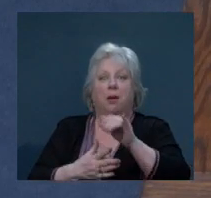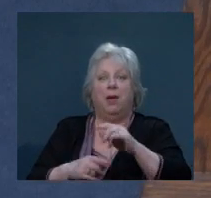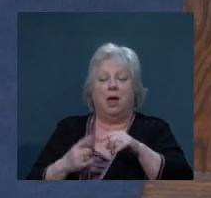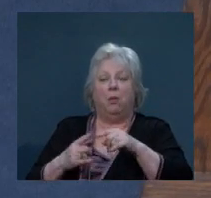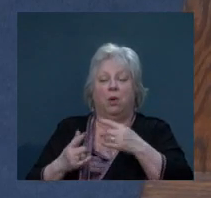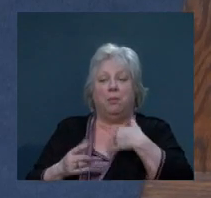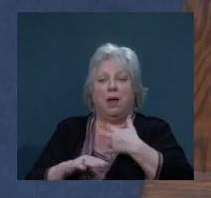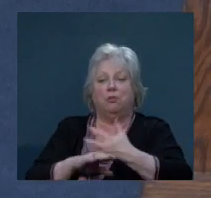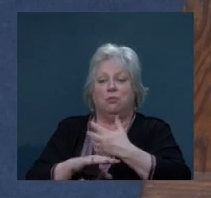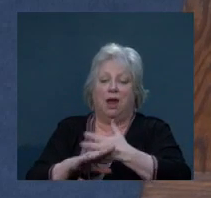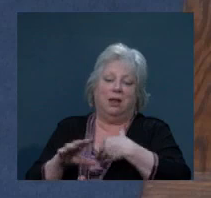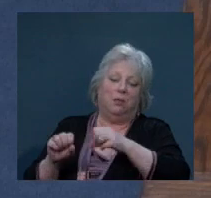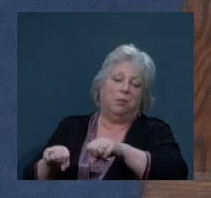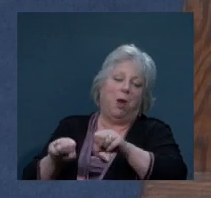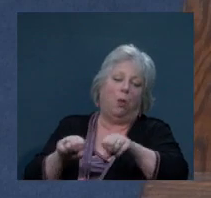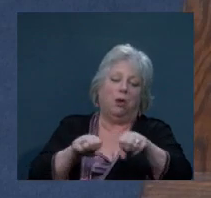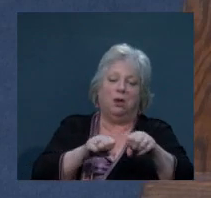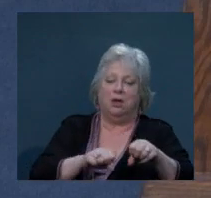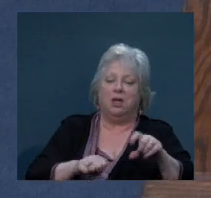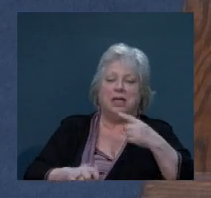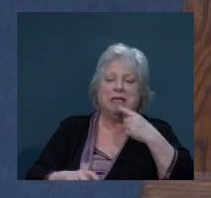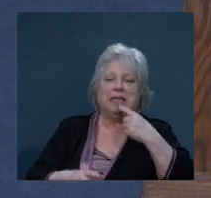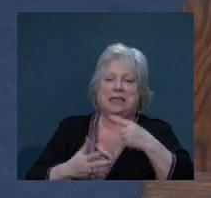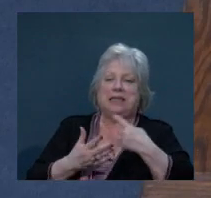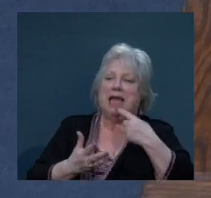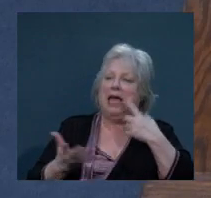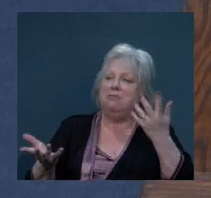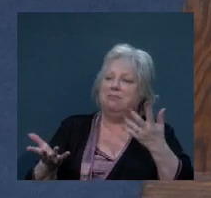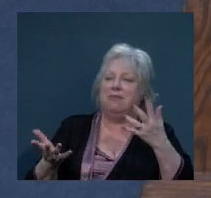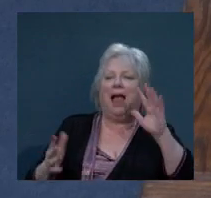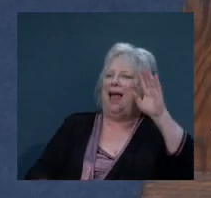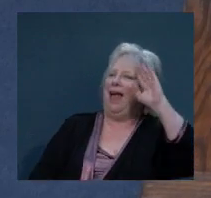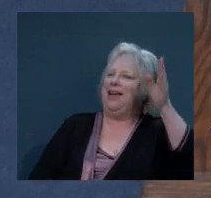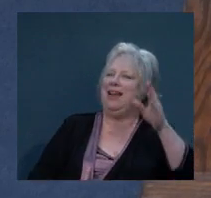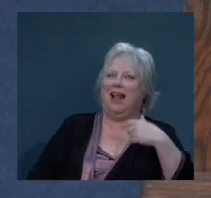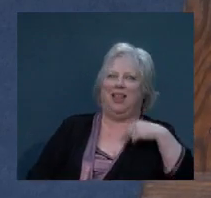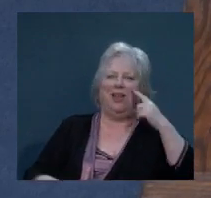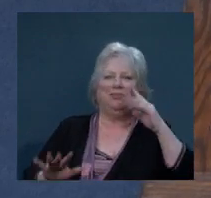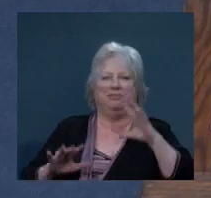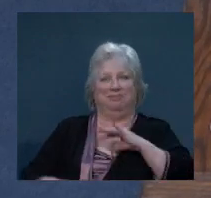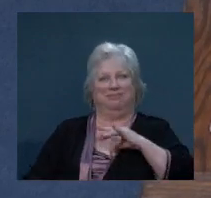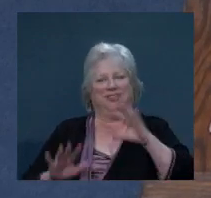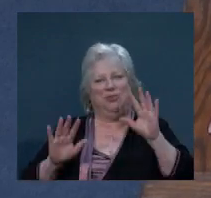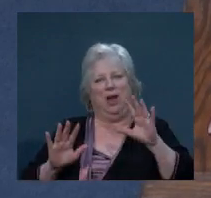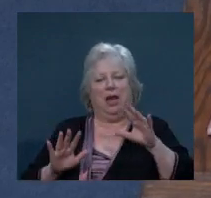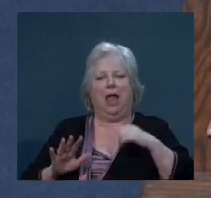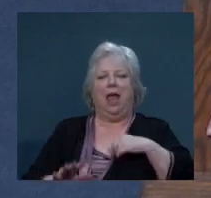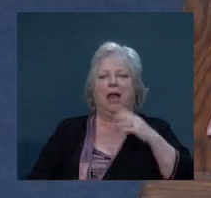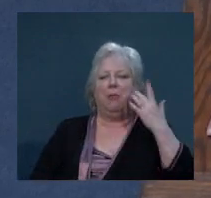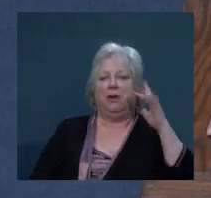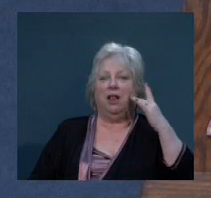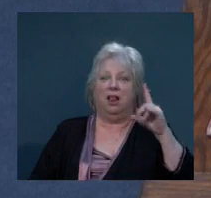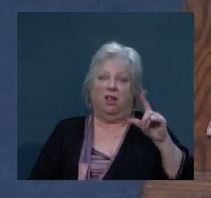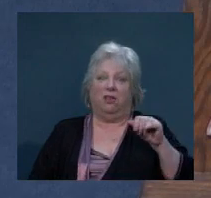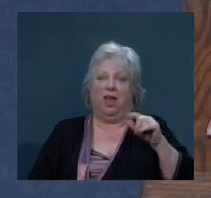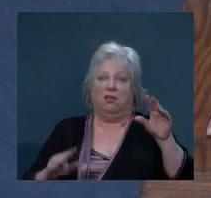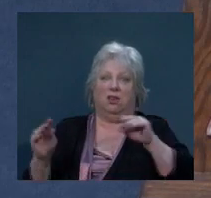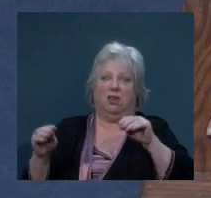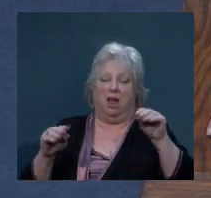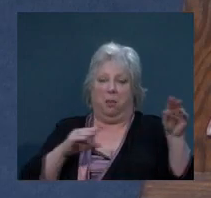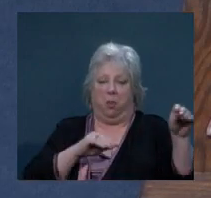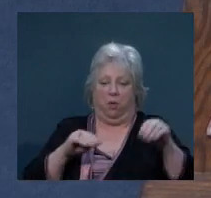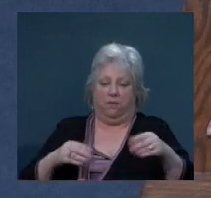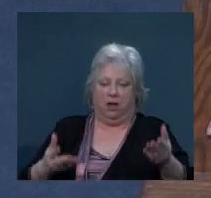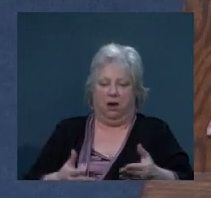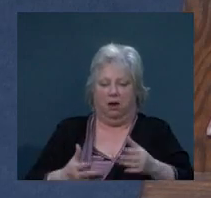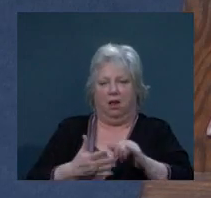mowing the grass and just to say hi. I thought it was great. And I moved here from Los Angeles, and that's a mess.